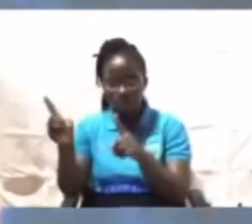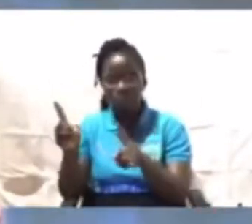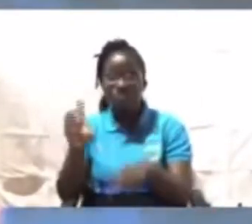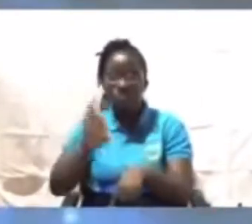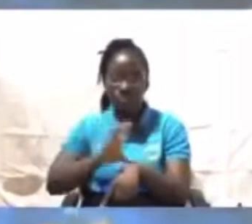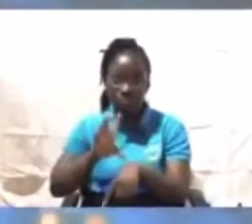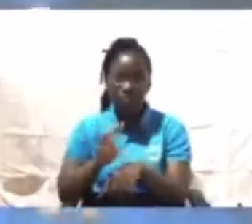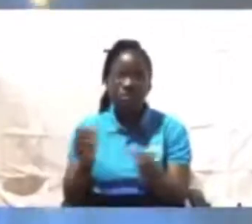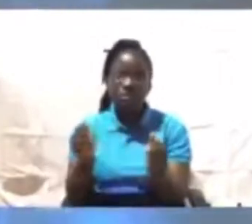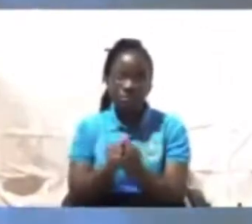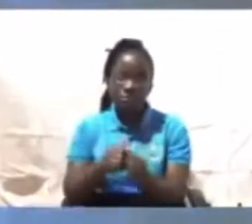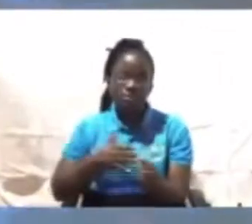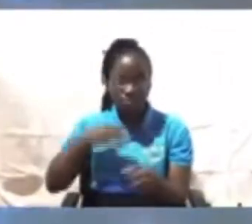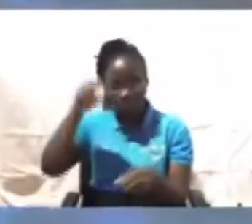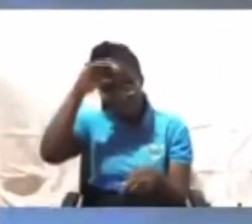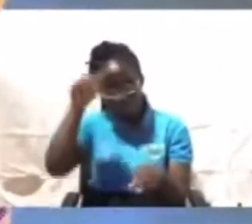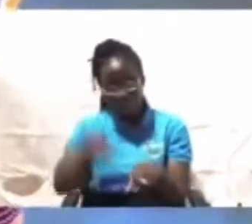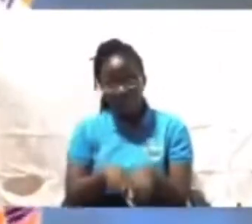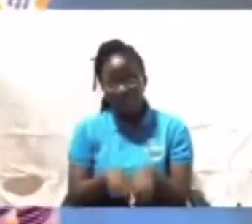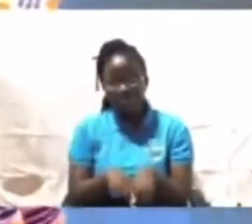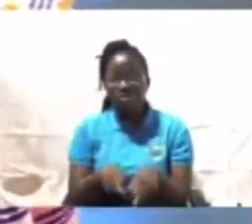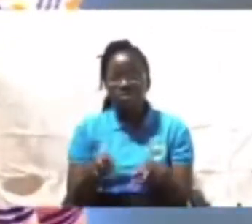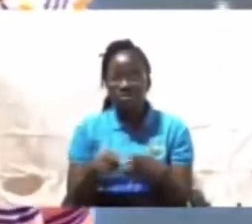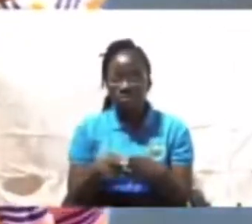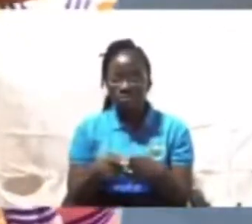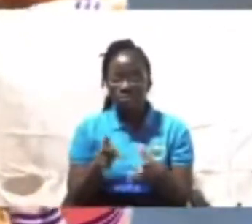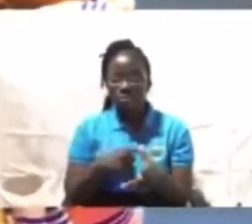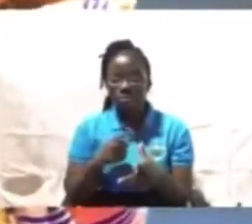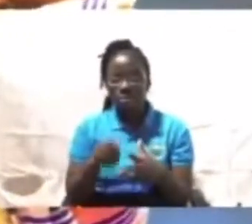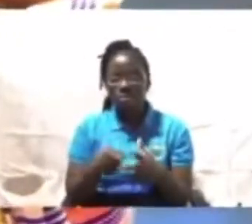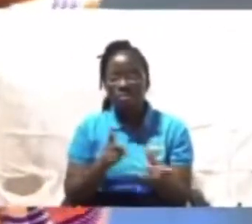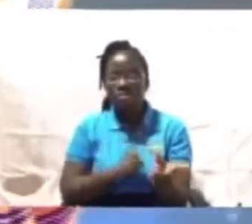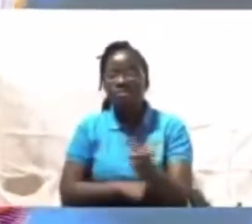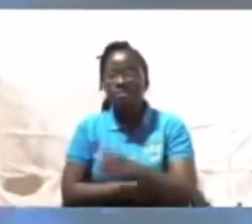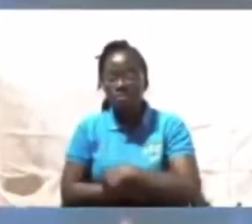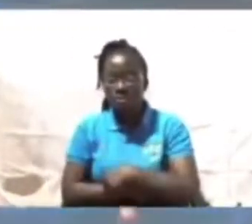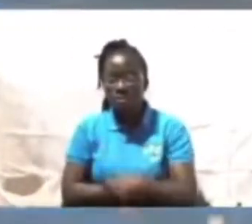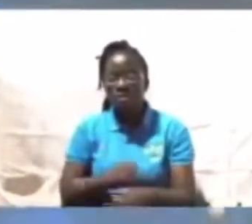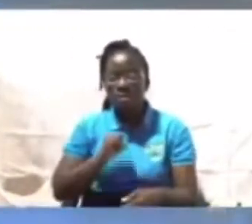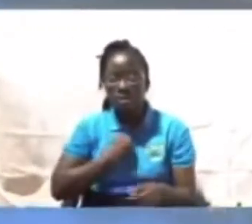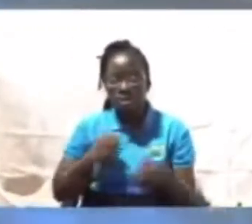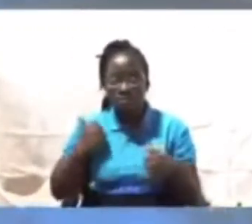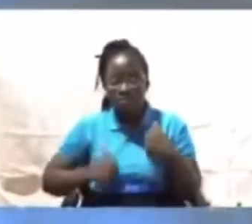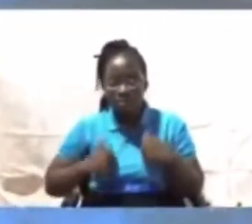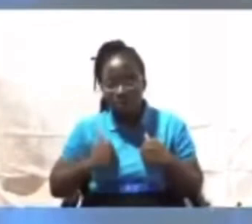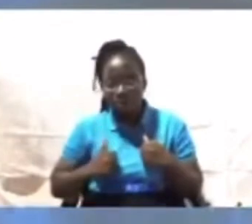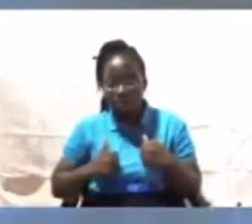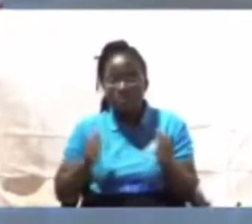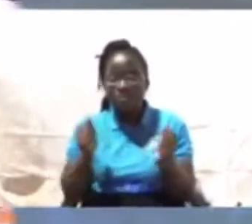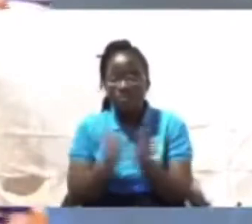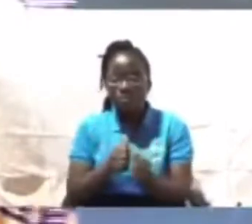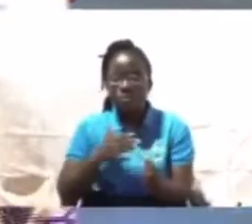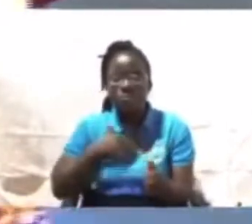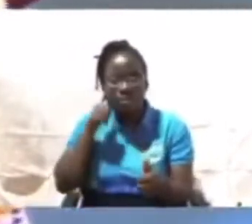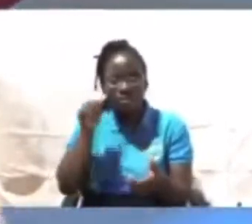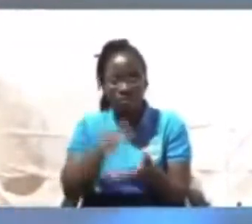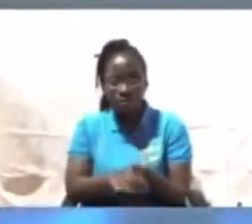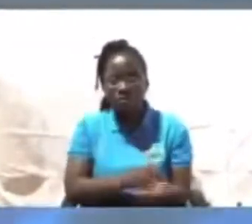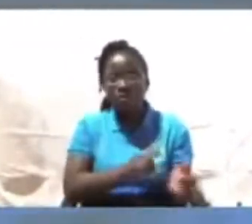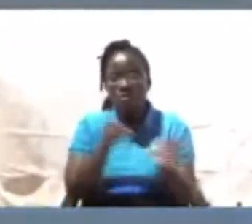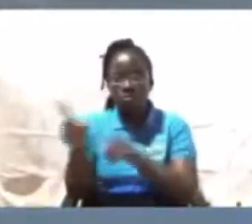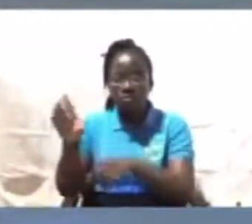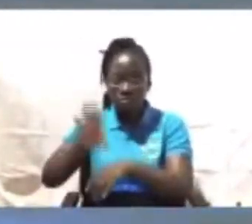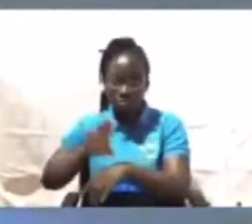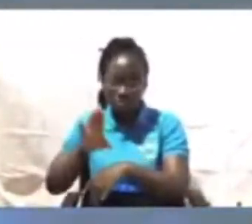A dia chin and my swala jale and a mafamy and a ye dinichi and a yakum a